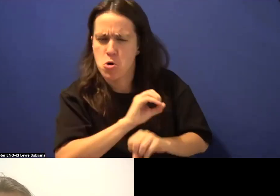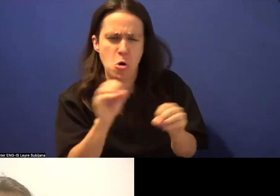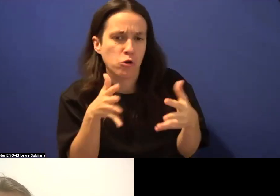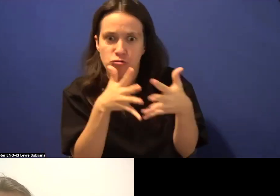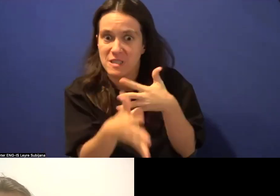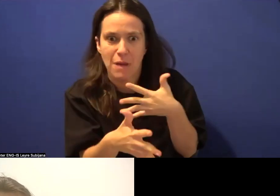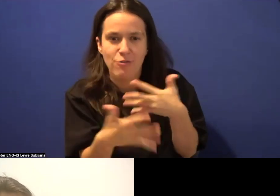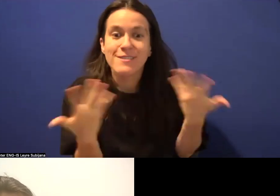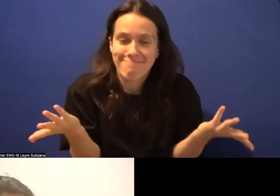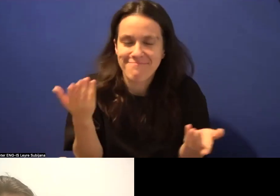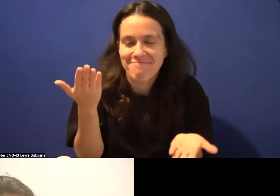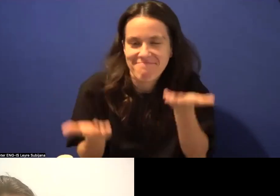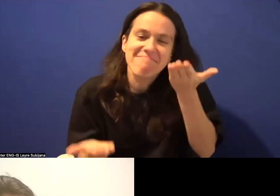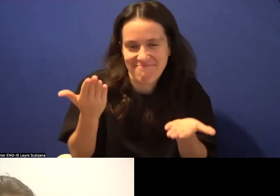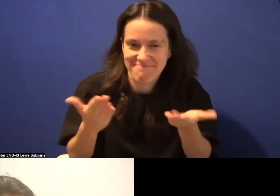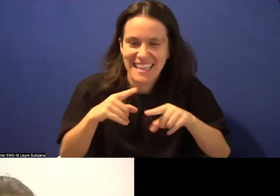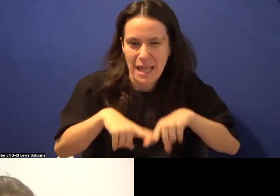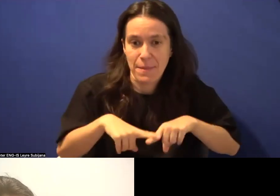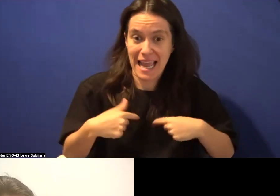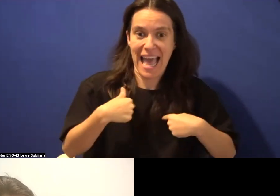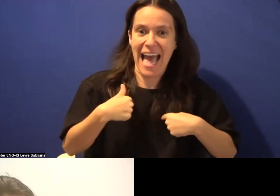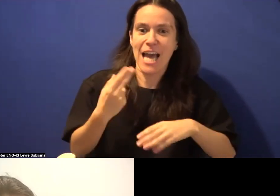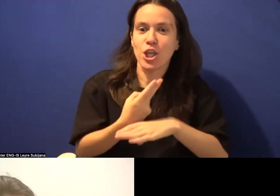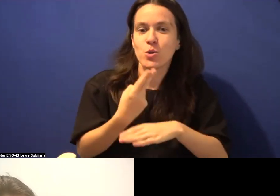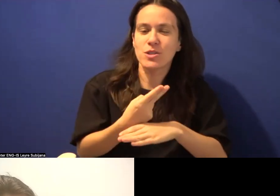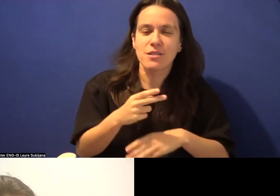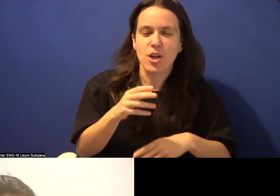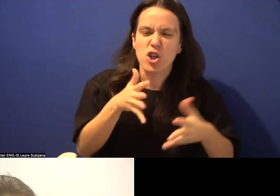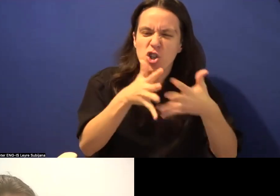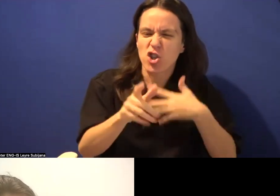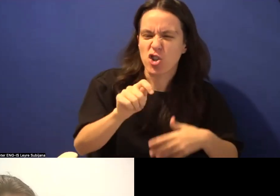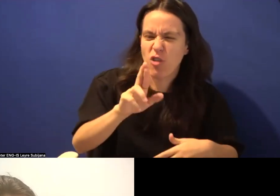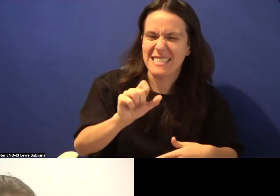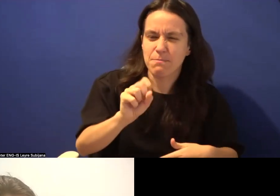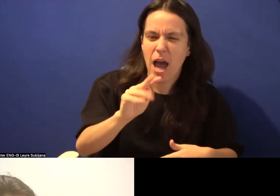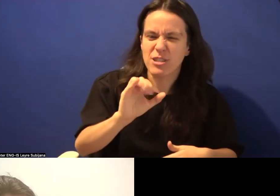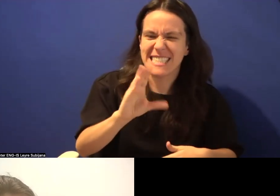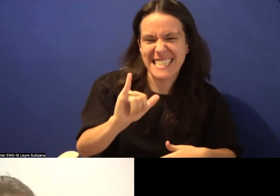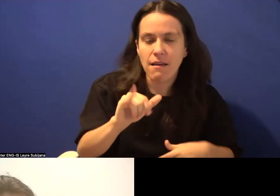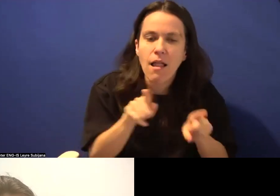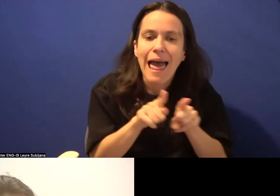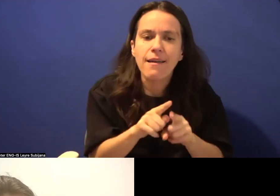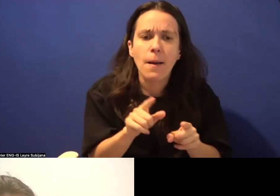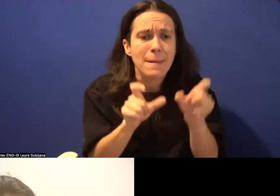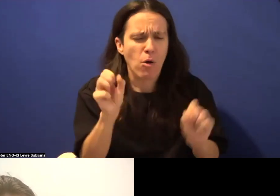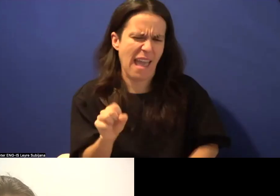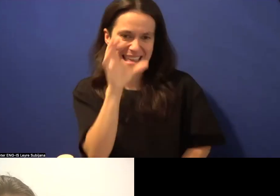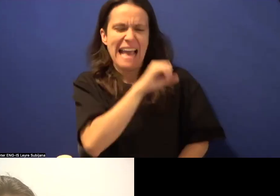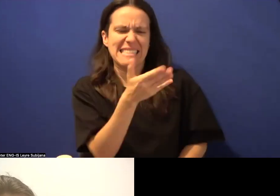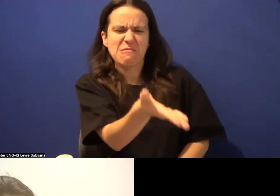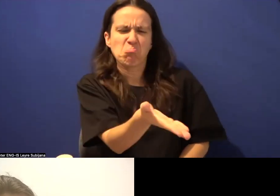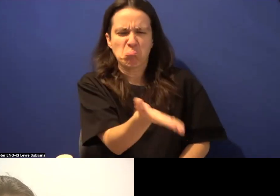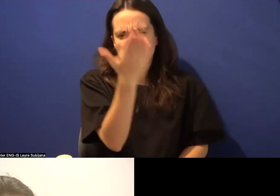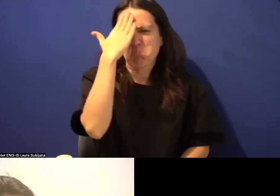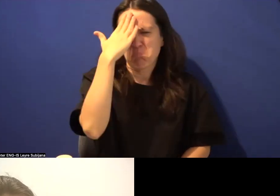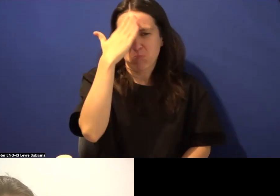people, I'm using transparency to mean basically guessable. Meaning that they can guess the meaning. And so those two measures give you